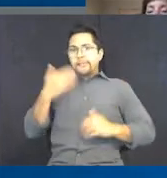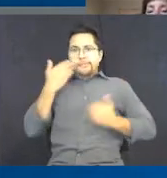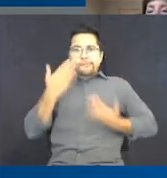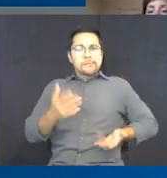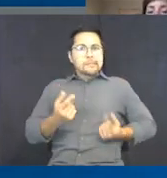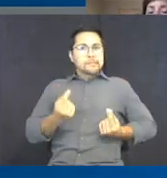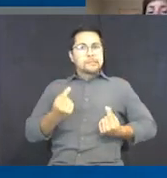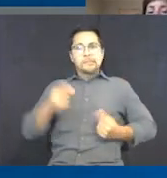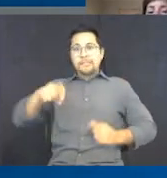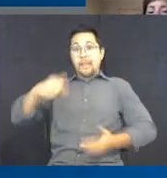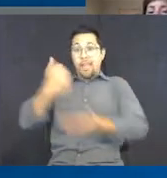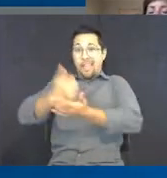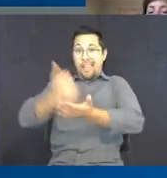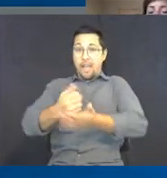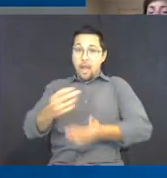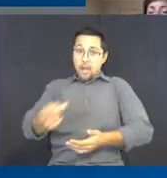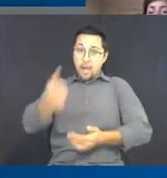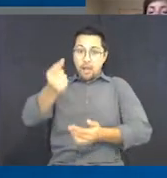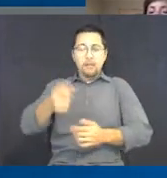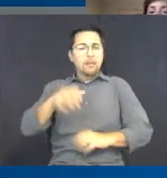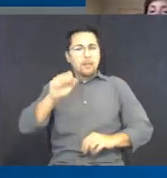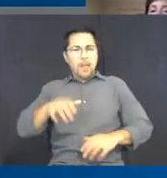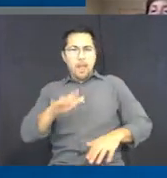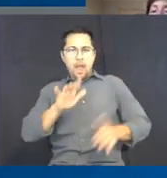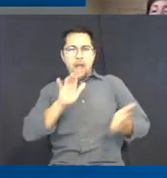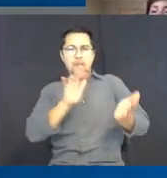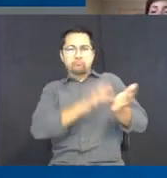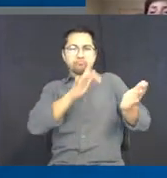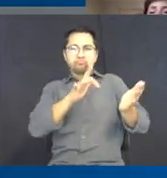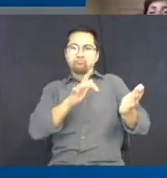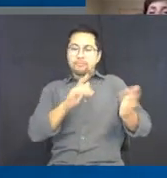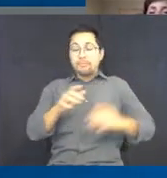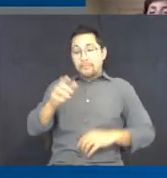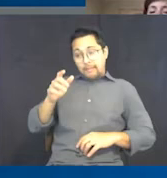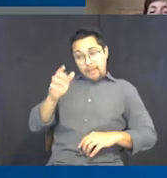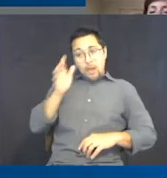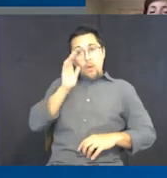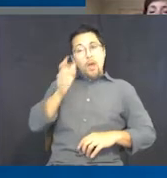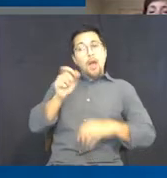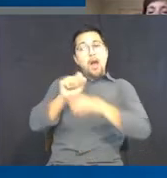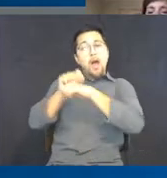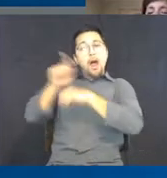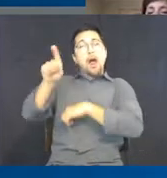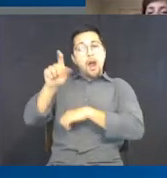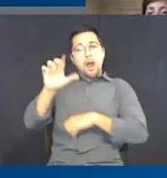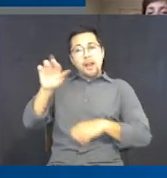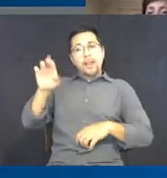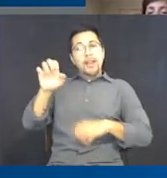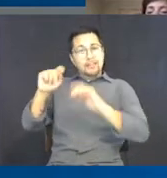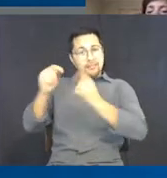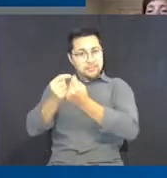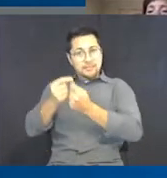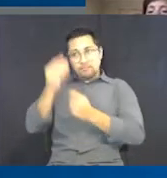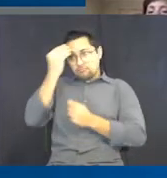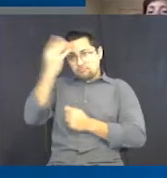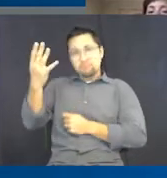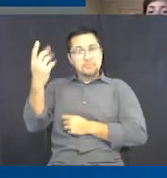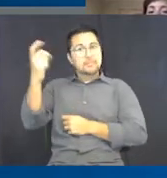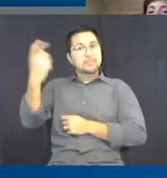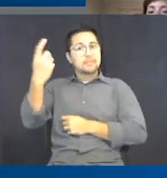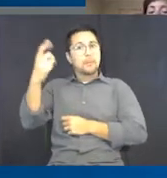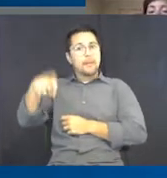pendants, we'll put those in areas like by the side of the bed or the side of the toilet, somewhere they're going to be easily accessed in